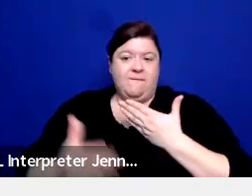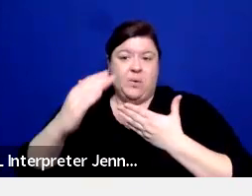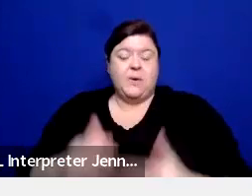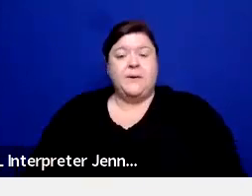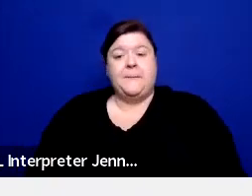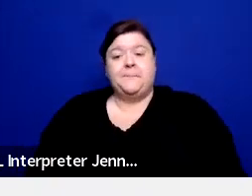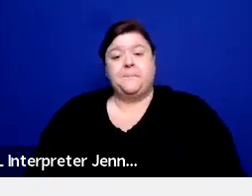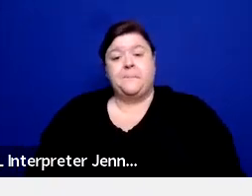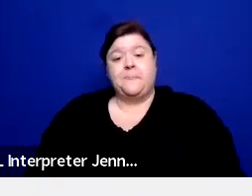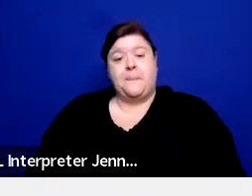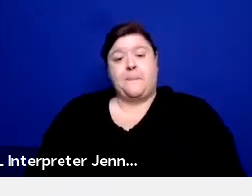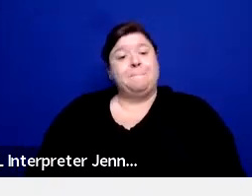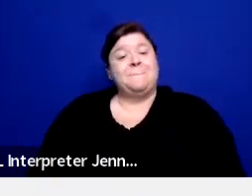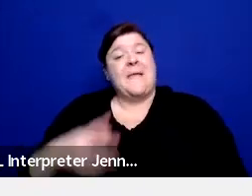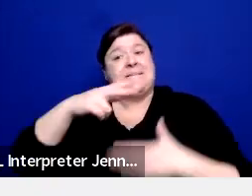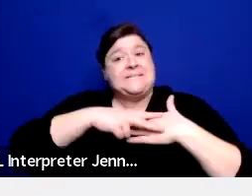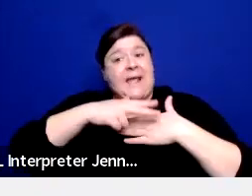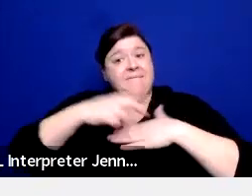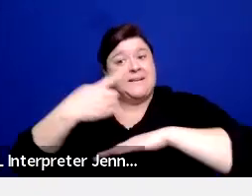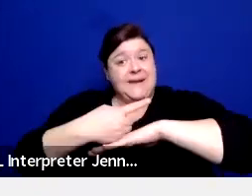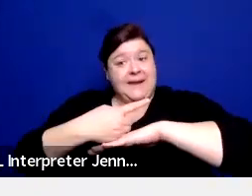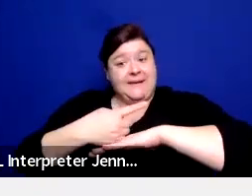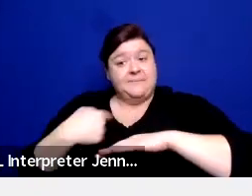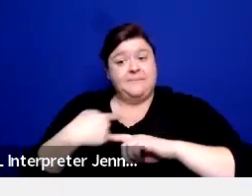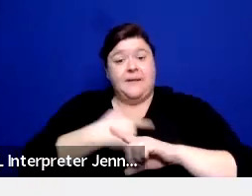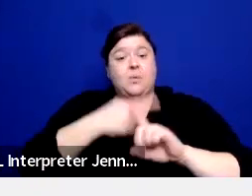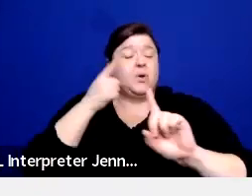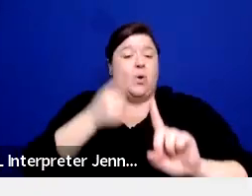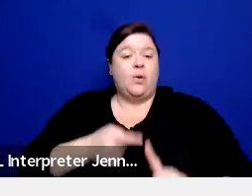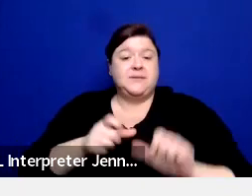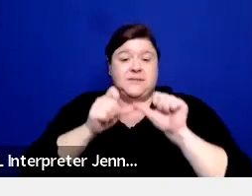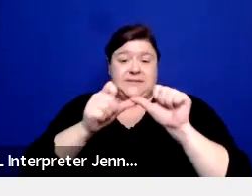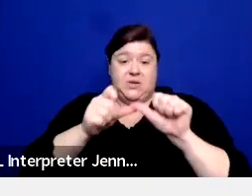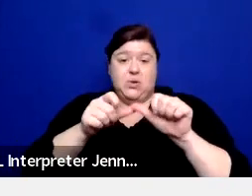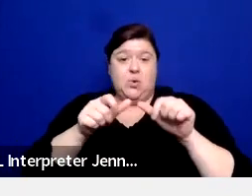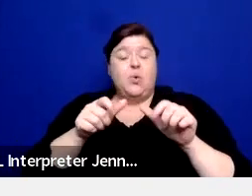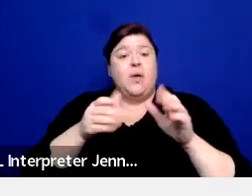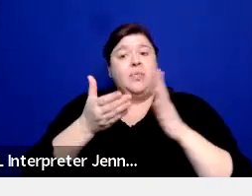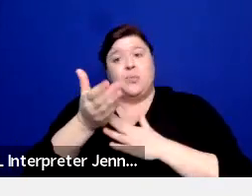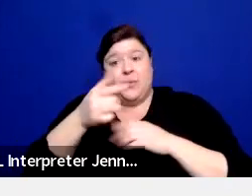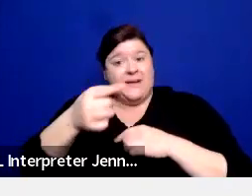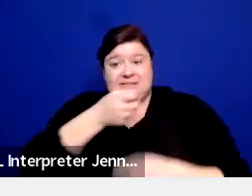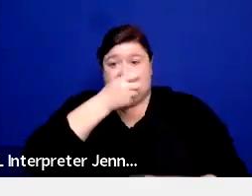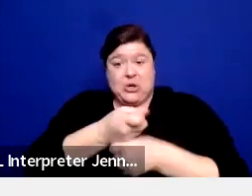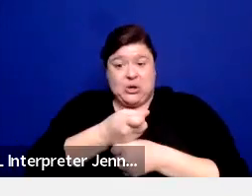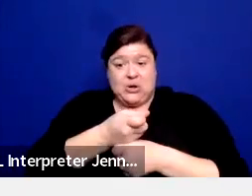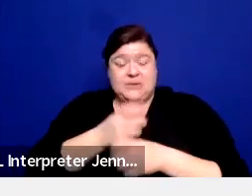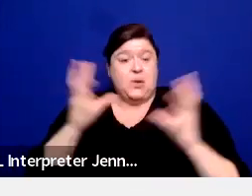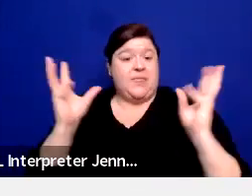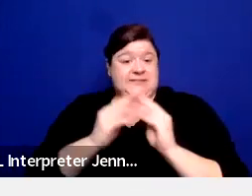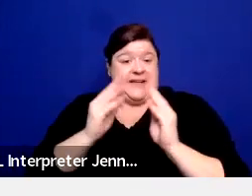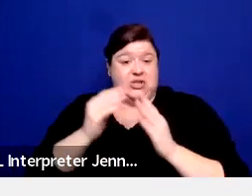sure you all could save the date. Our goal is to keep these sessions going every month through this year. And so our next session